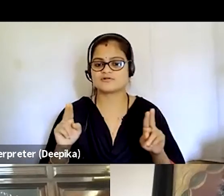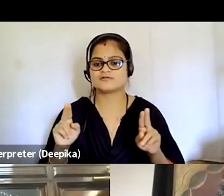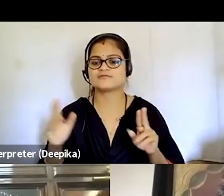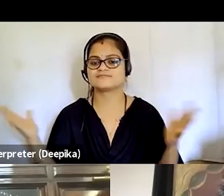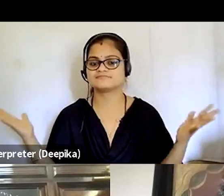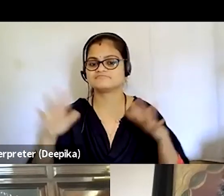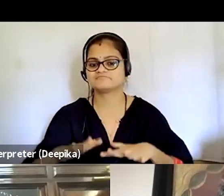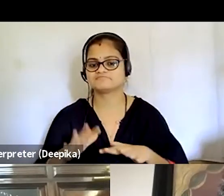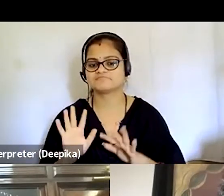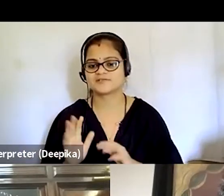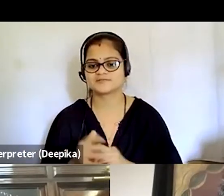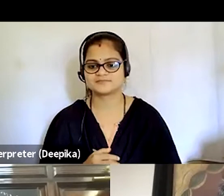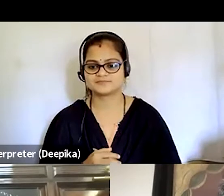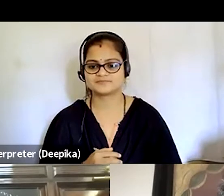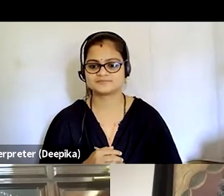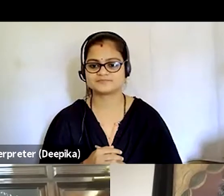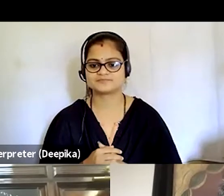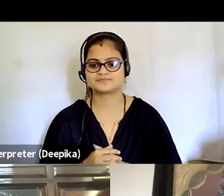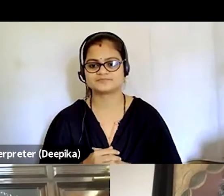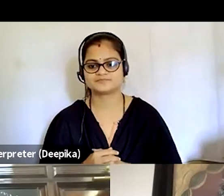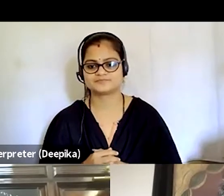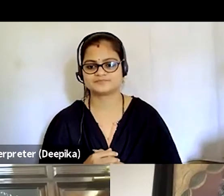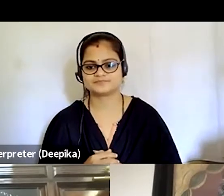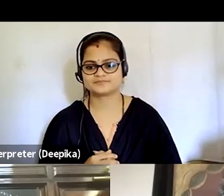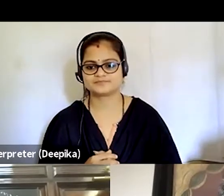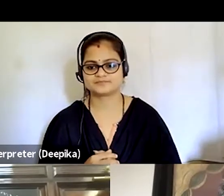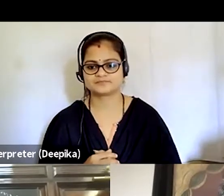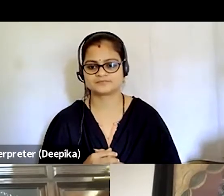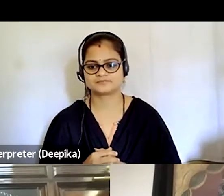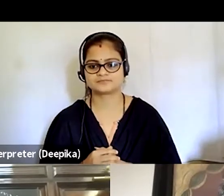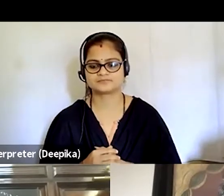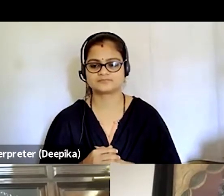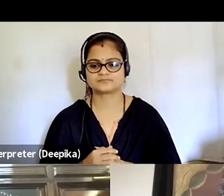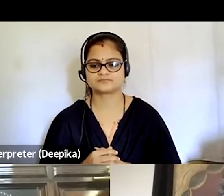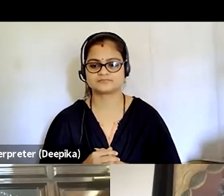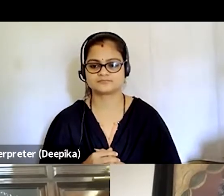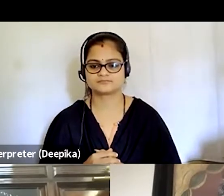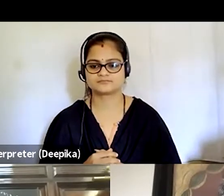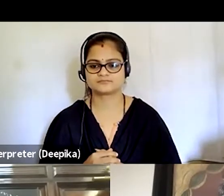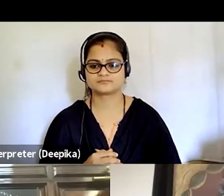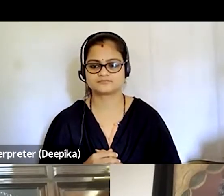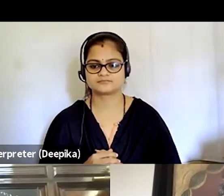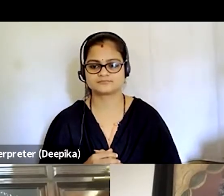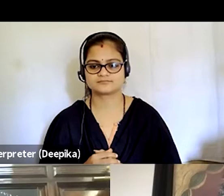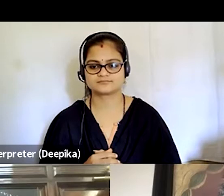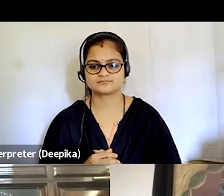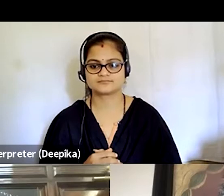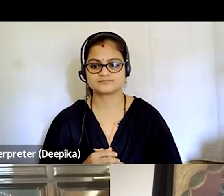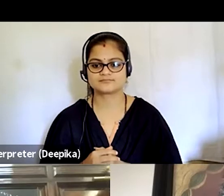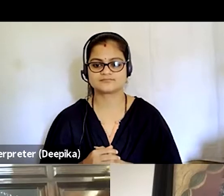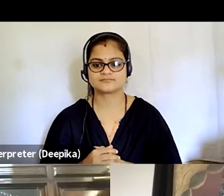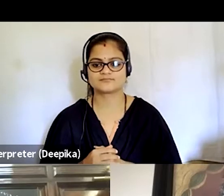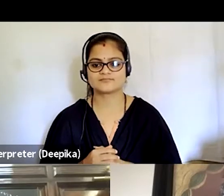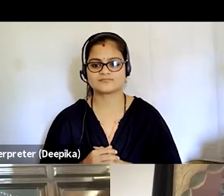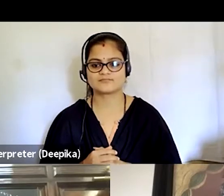And at B Flat, I think it's something to do with the ambience. We also really filled the house with our jazz nights. Our jazz and blues shows were